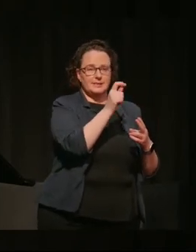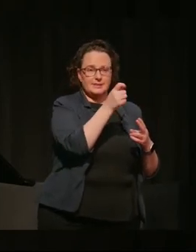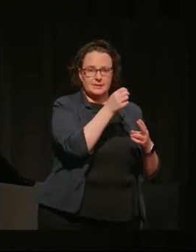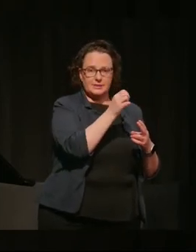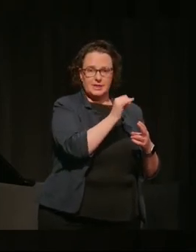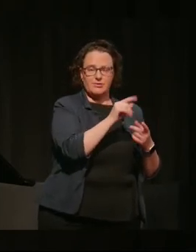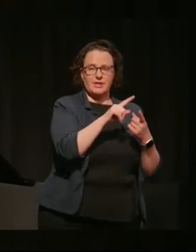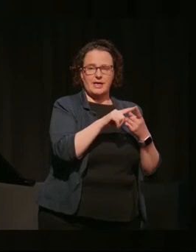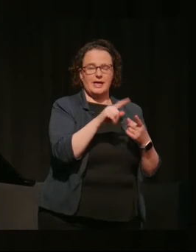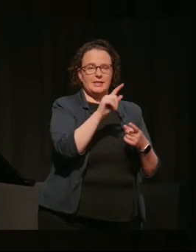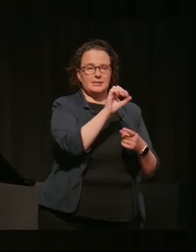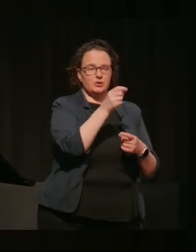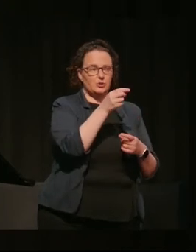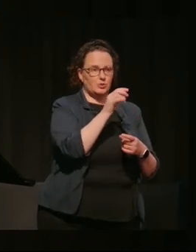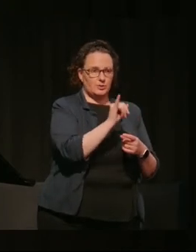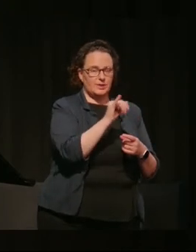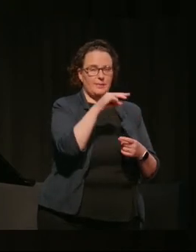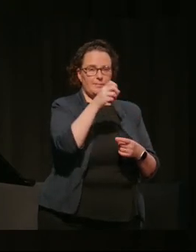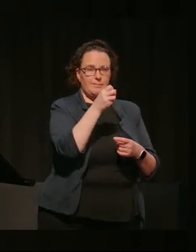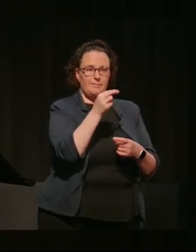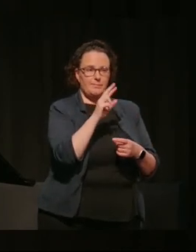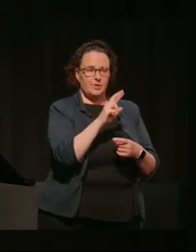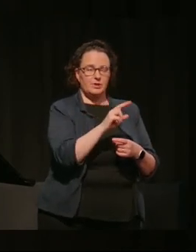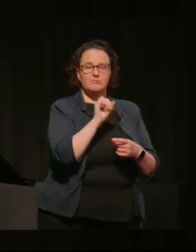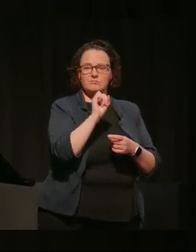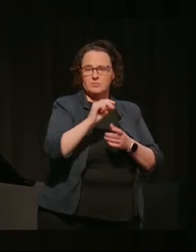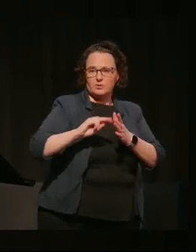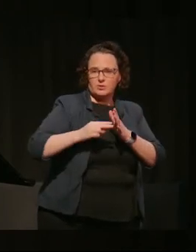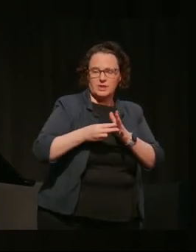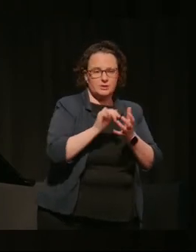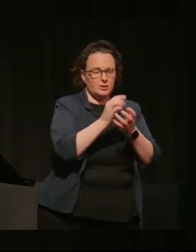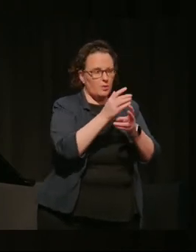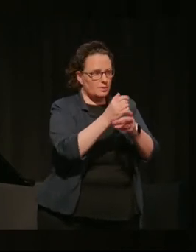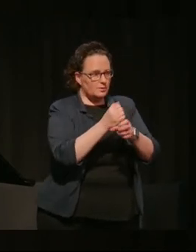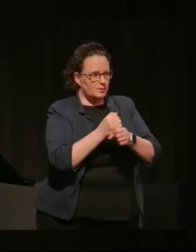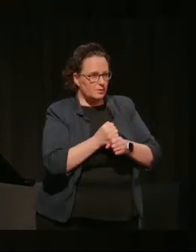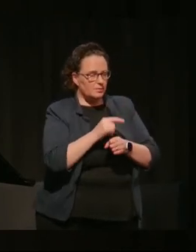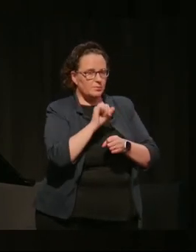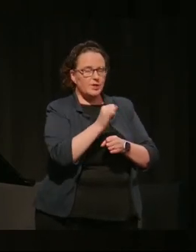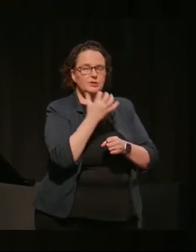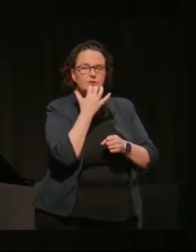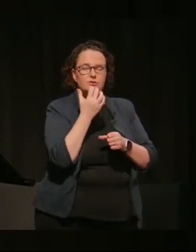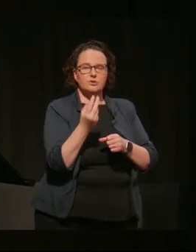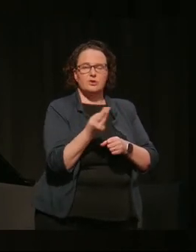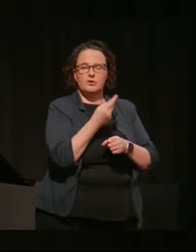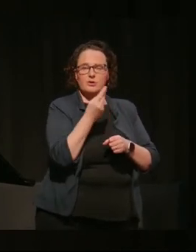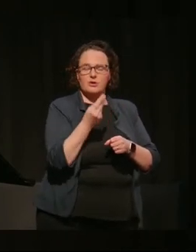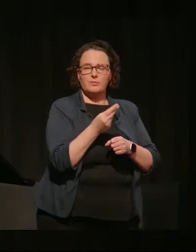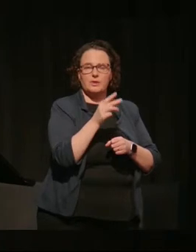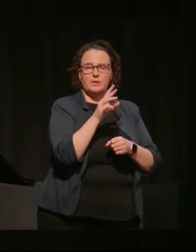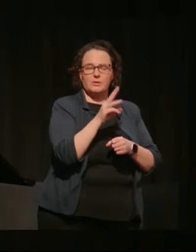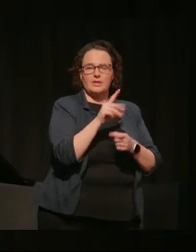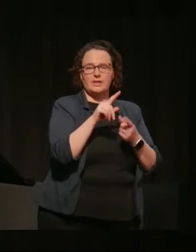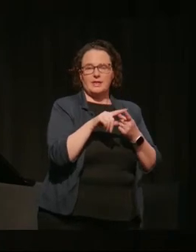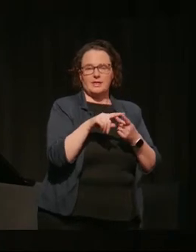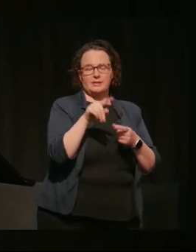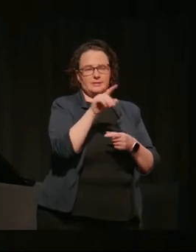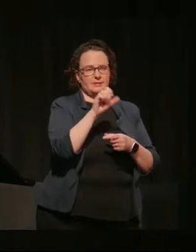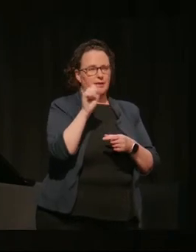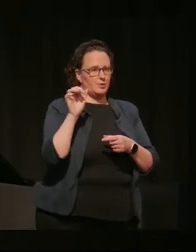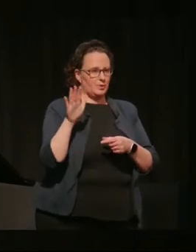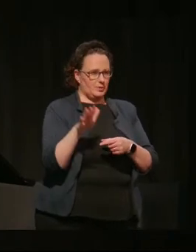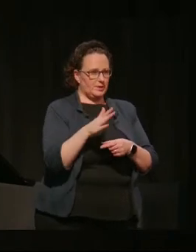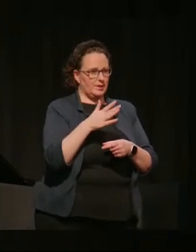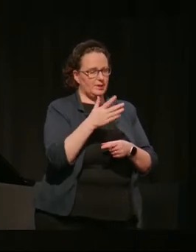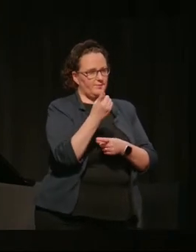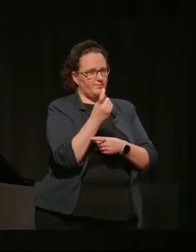whom Bob arranged to have adopted by a Jewish couple, Willie and Elsie Samuels. I invite Susie to tell us her